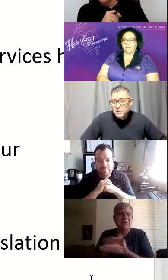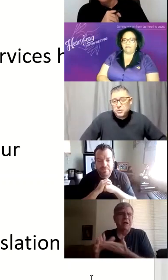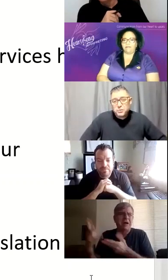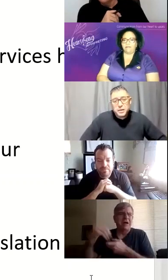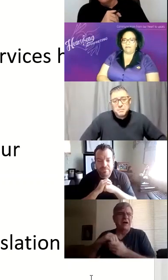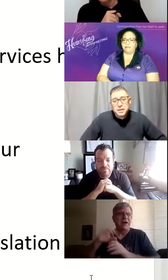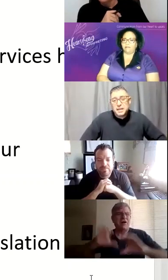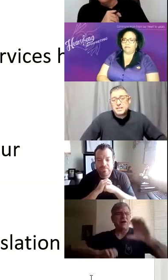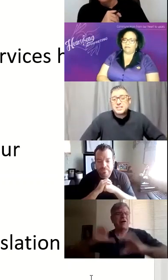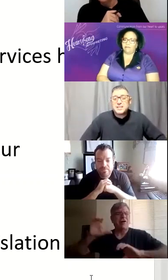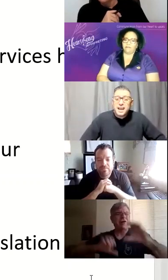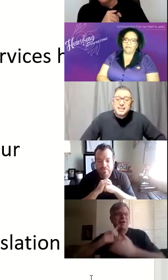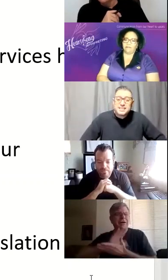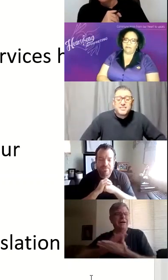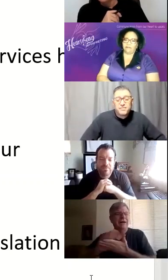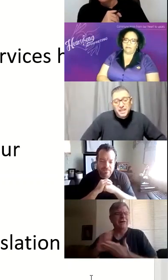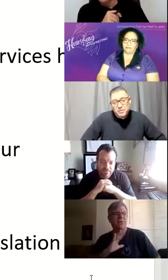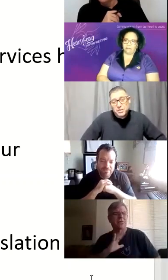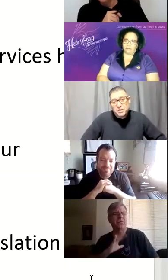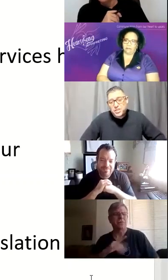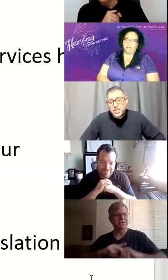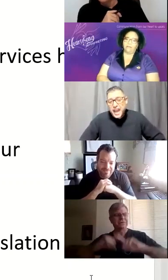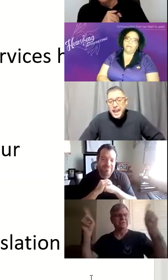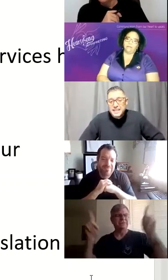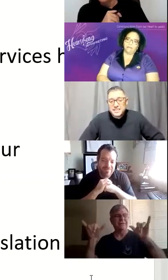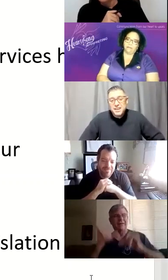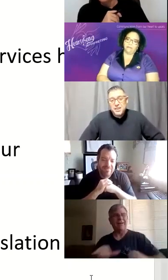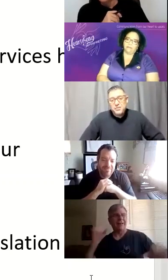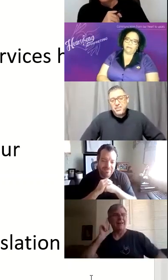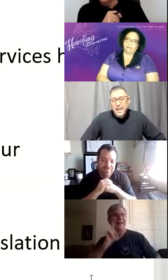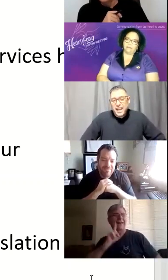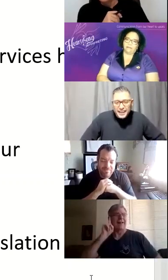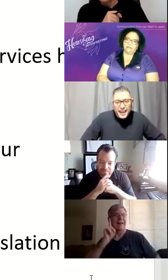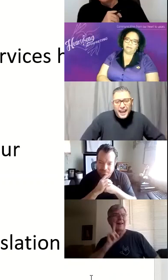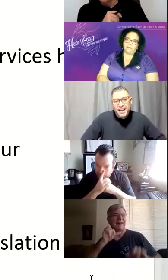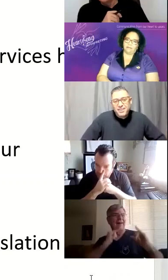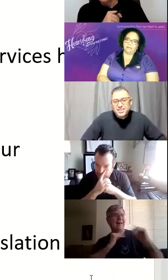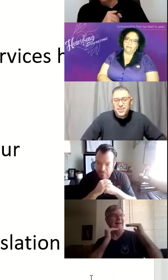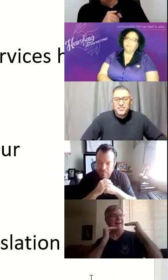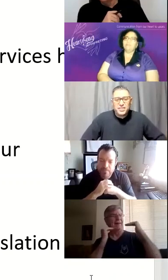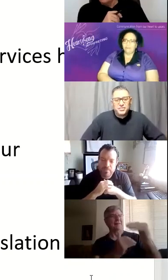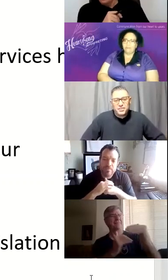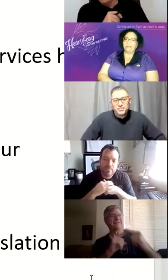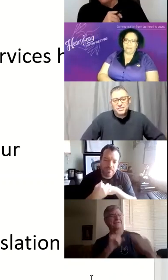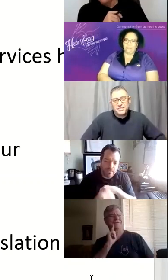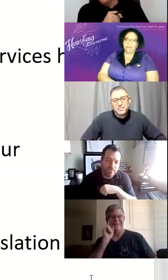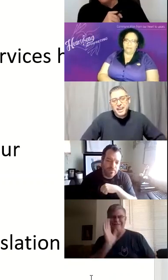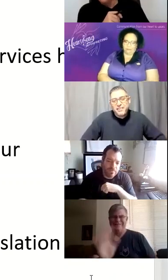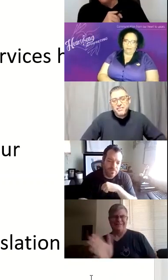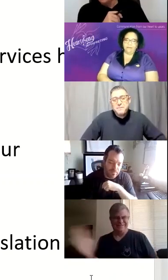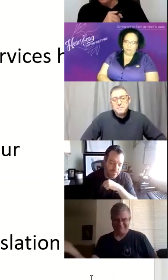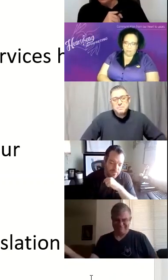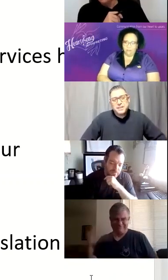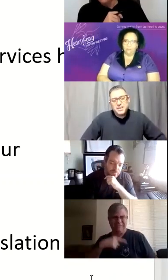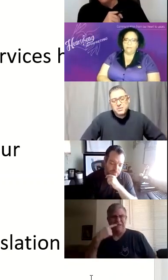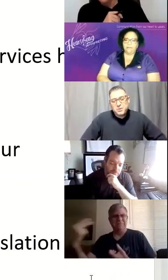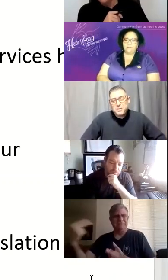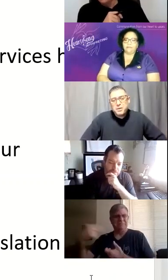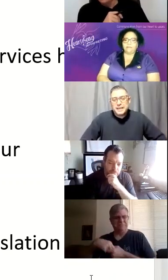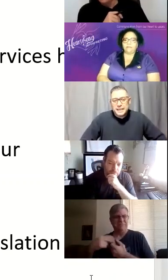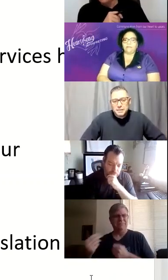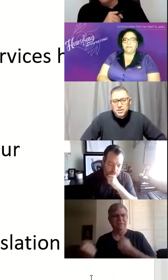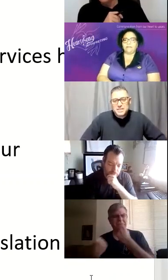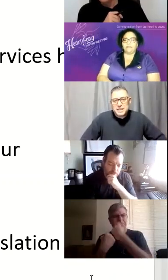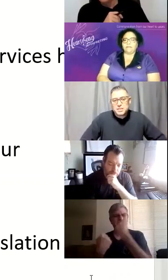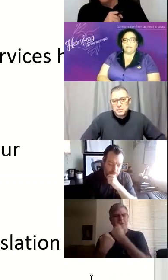know, and when we come in, it's nice, it's convenient. We do our chats, we have our hangouts, you know, and we do deaf. But you know what? We